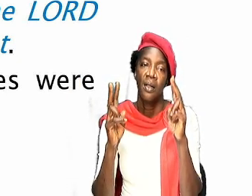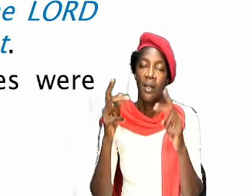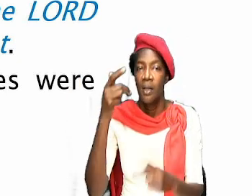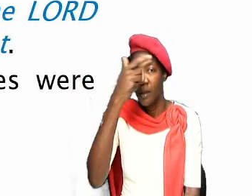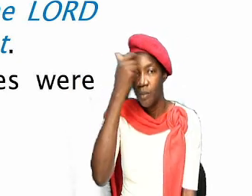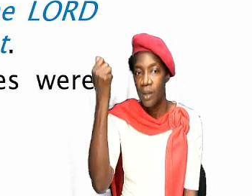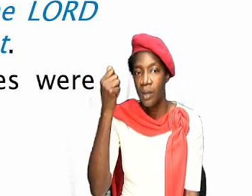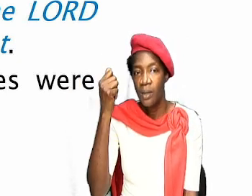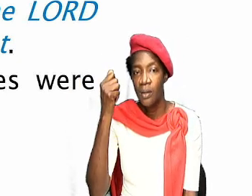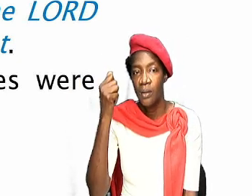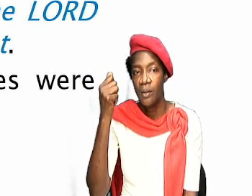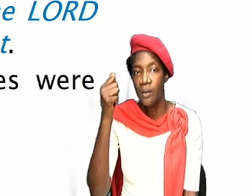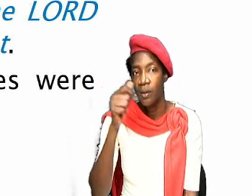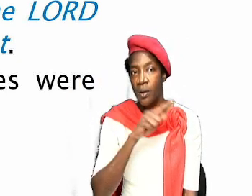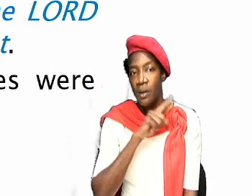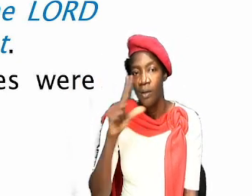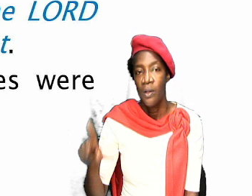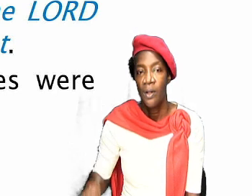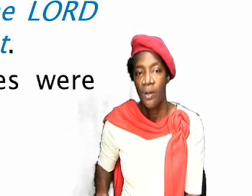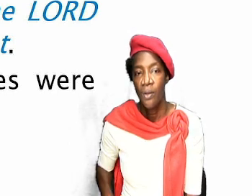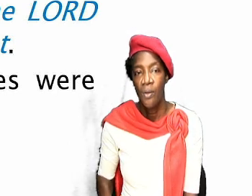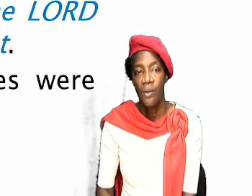of the Lord.